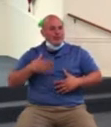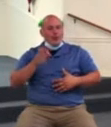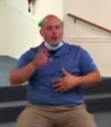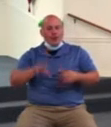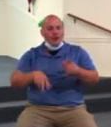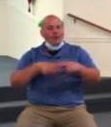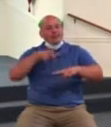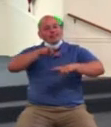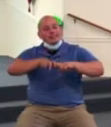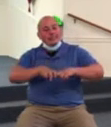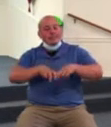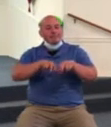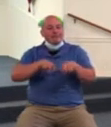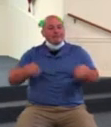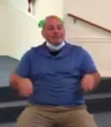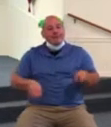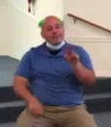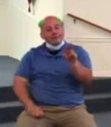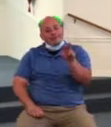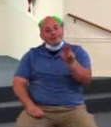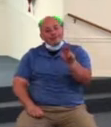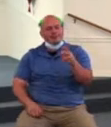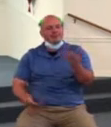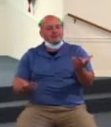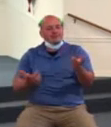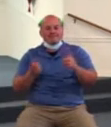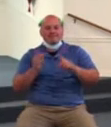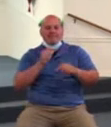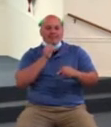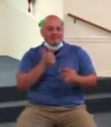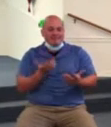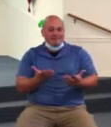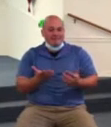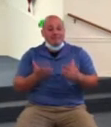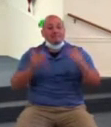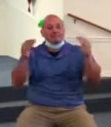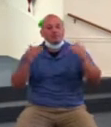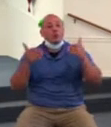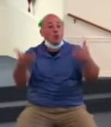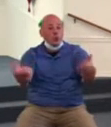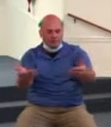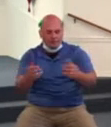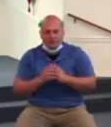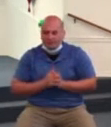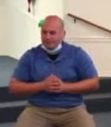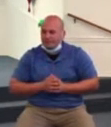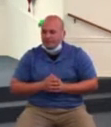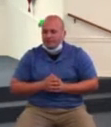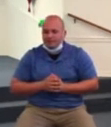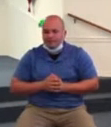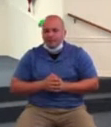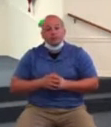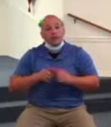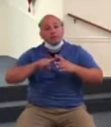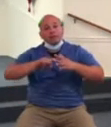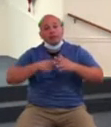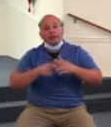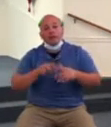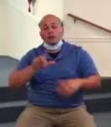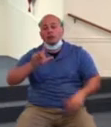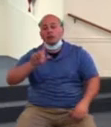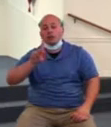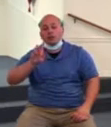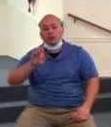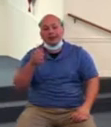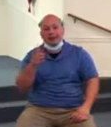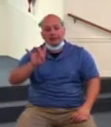So five stories from the book of Luke about faith. Let's think through them one at a time. Let's begin in Luke 18, verse